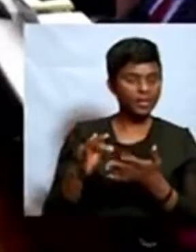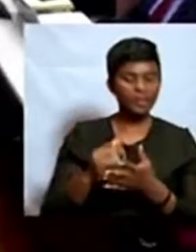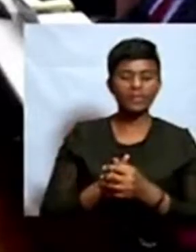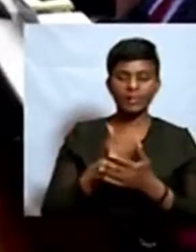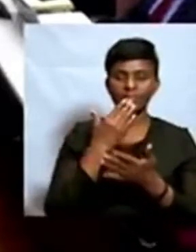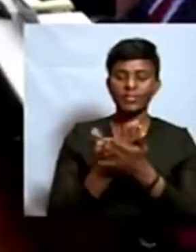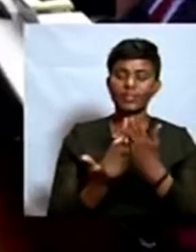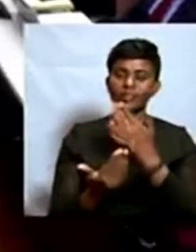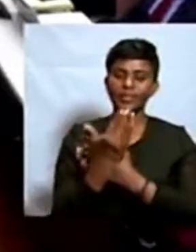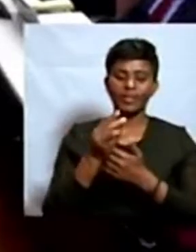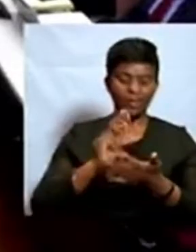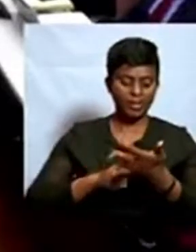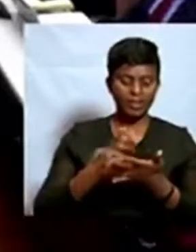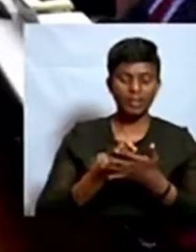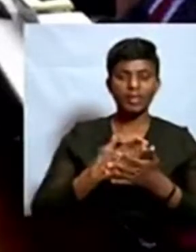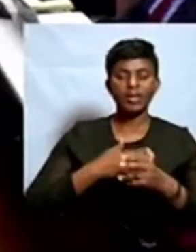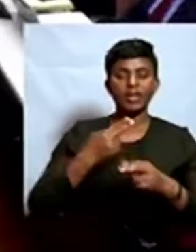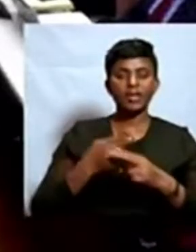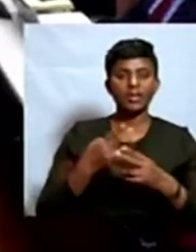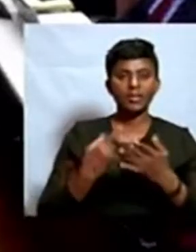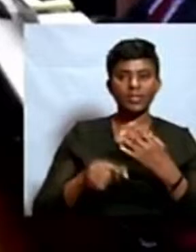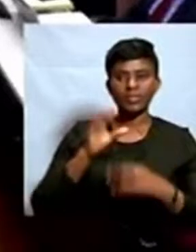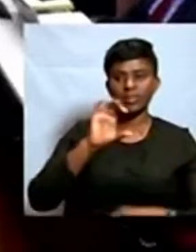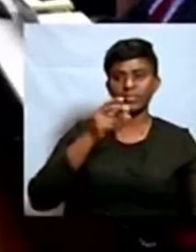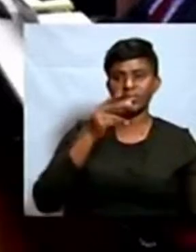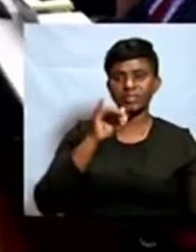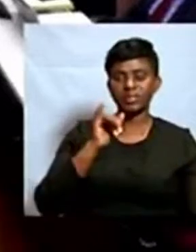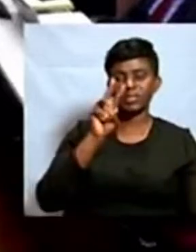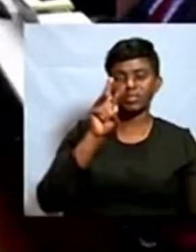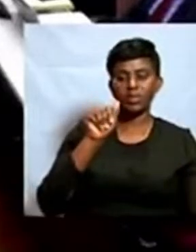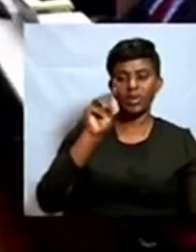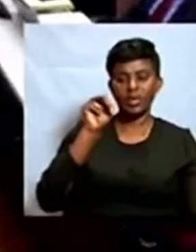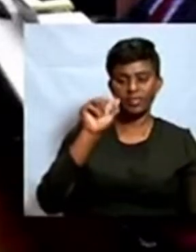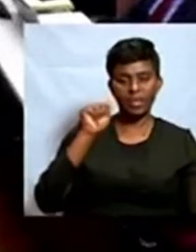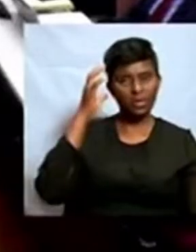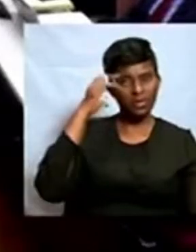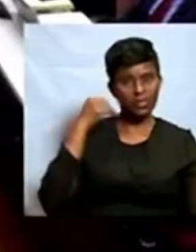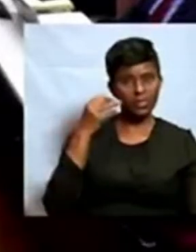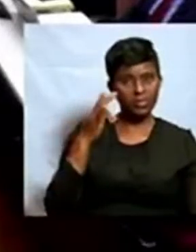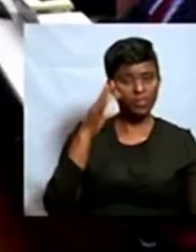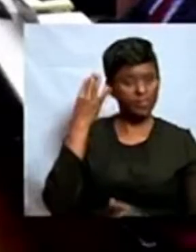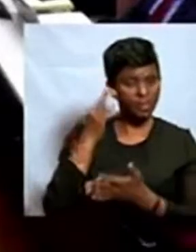Good morning, witness. My name is Fanwa Chuama from the Office of the Clerk.